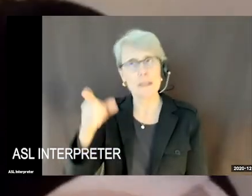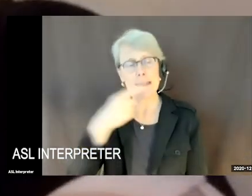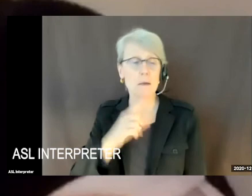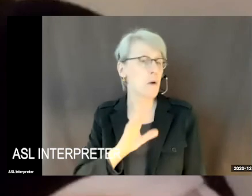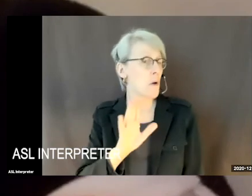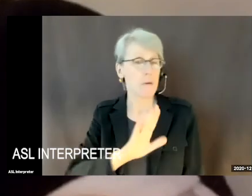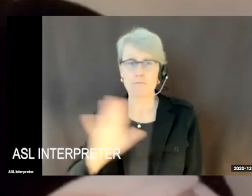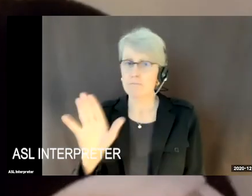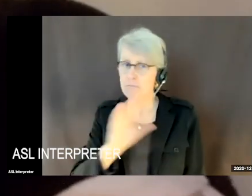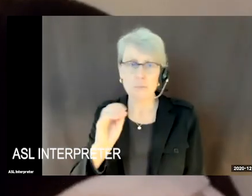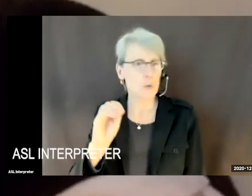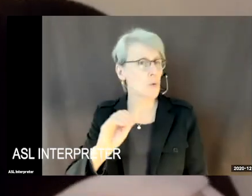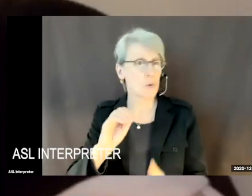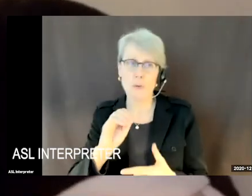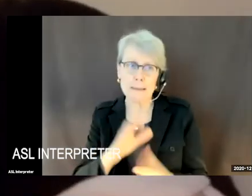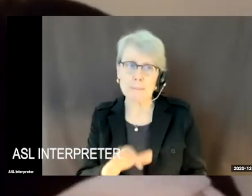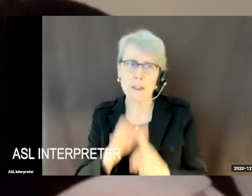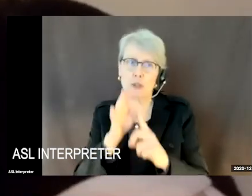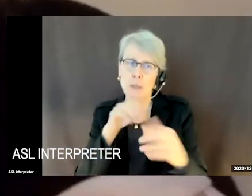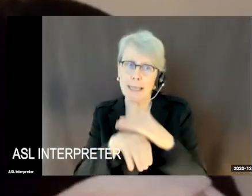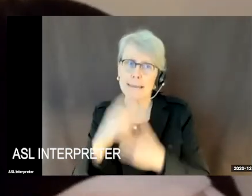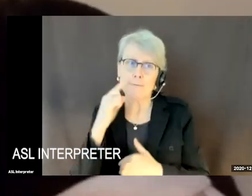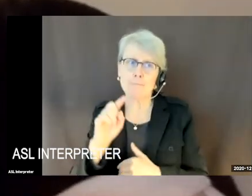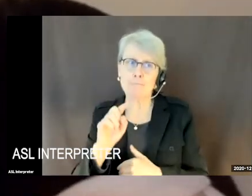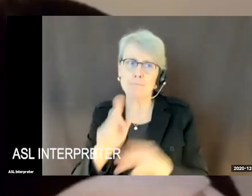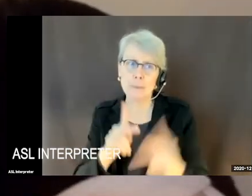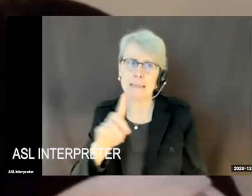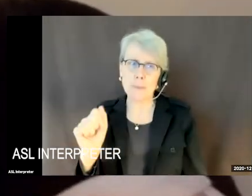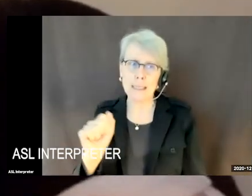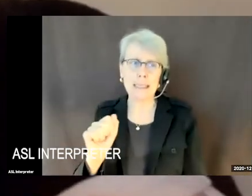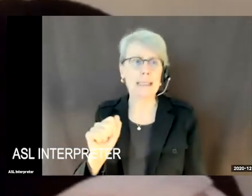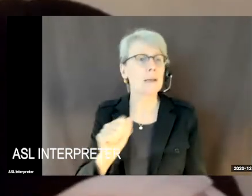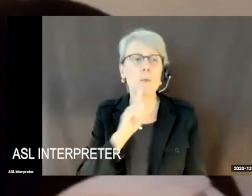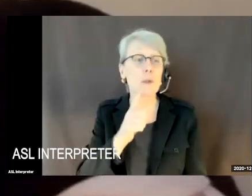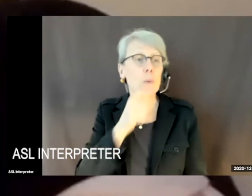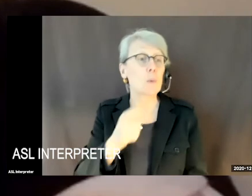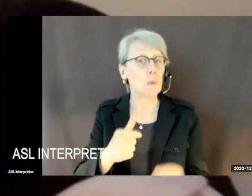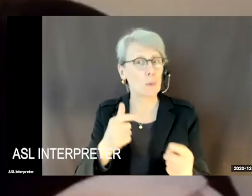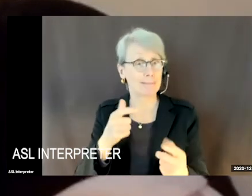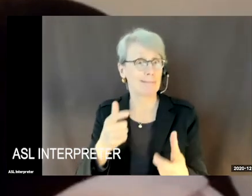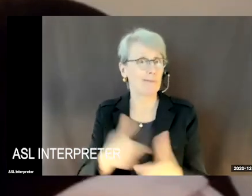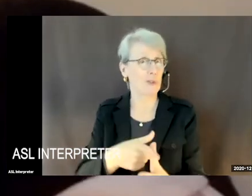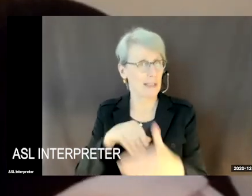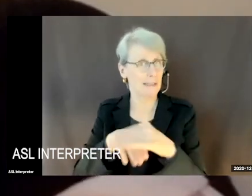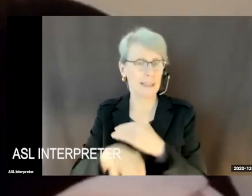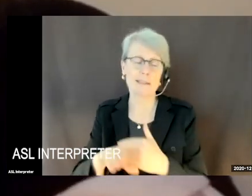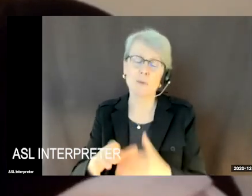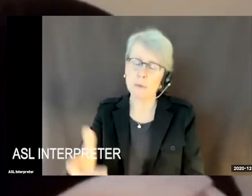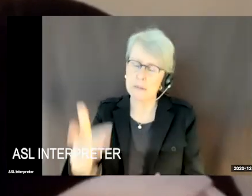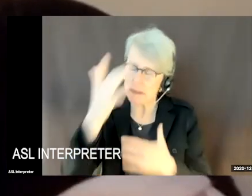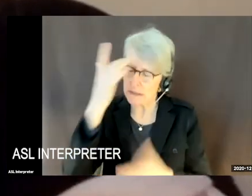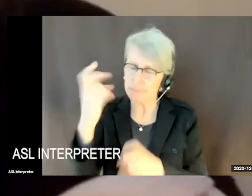has basically said that there will be no priority for people like me with